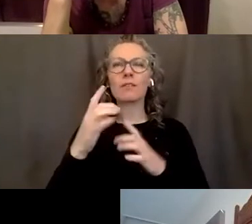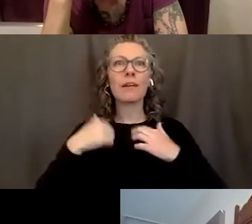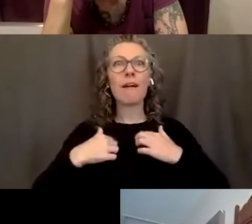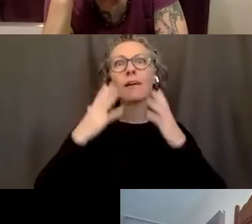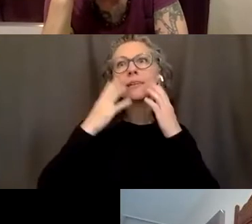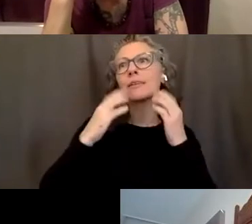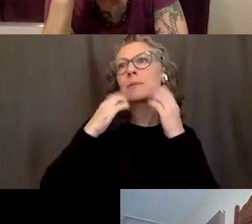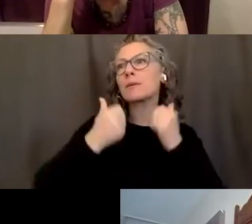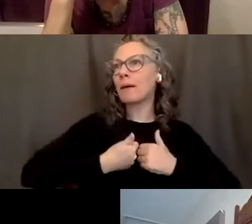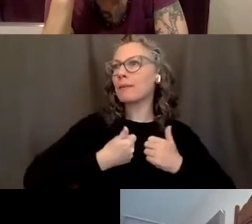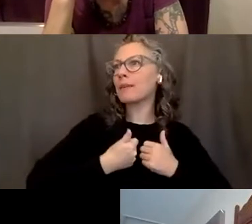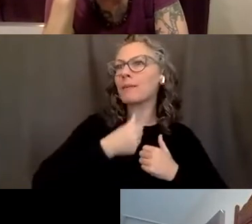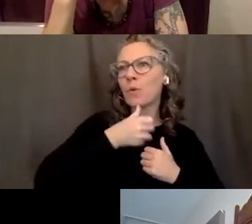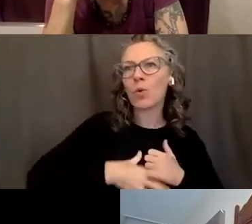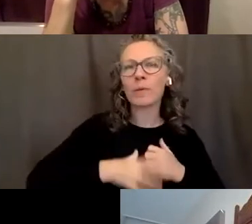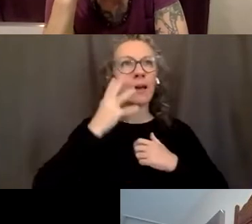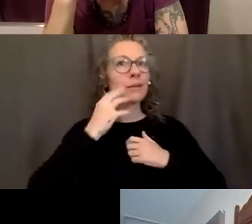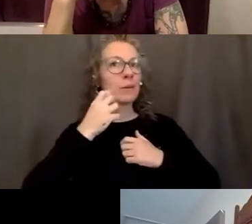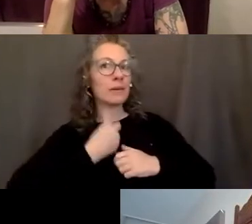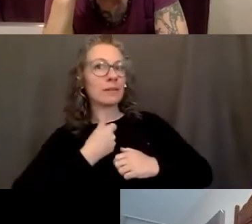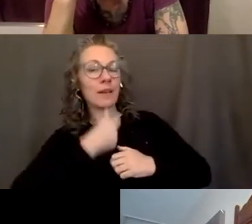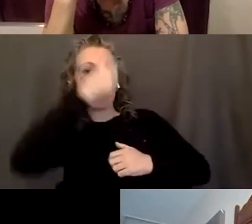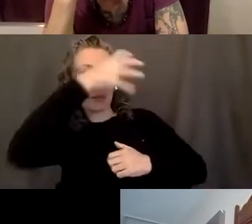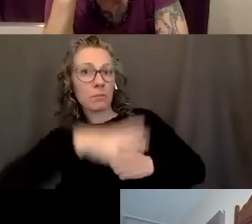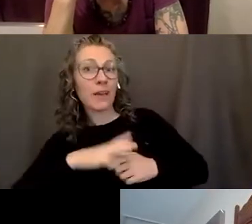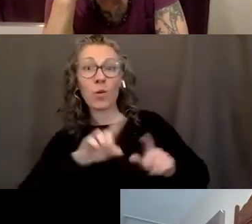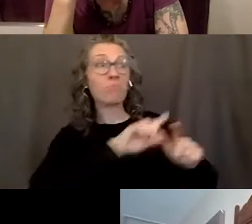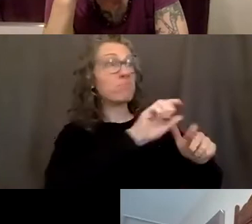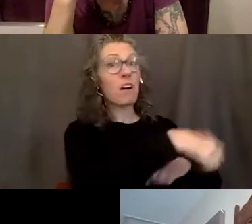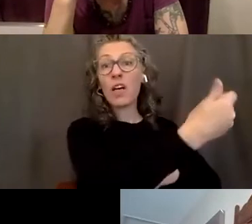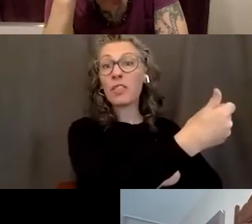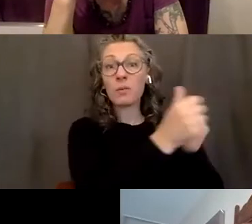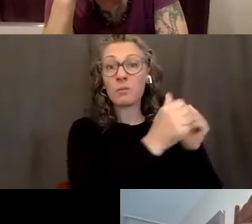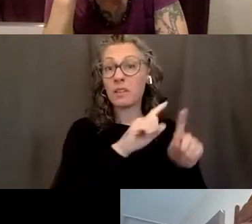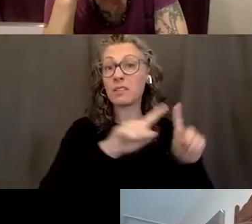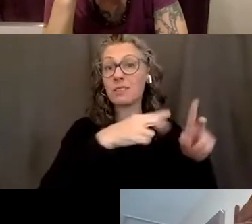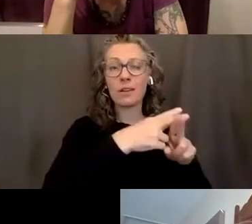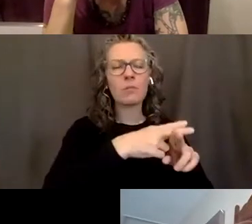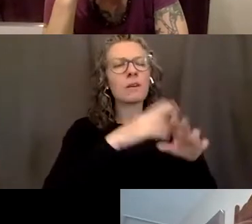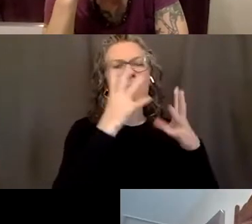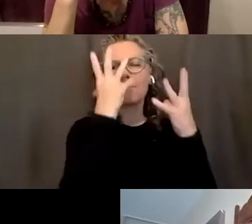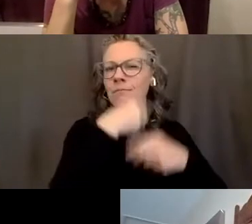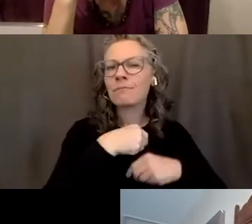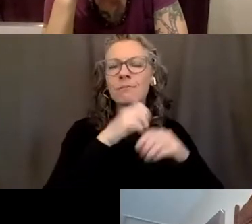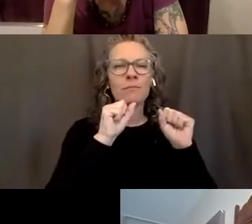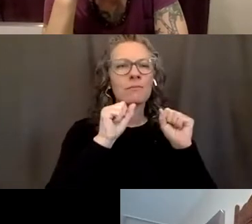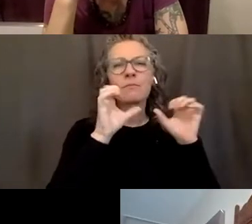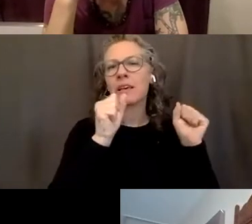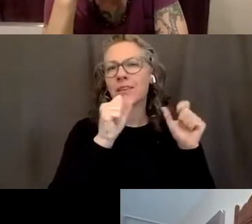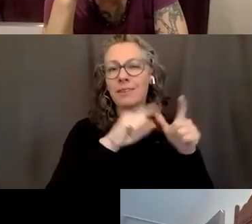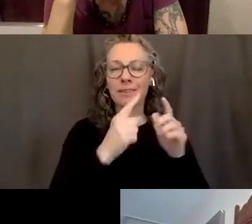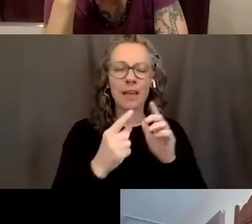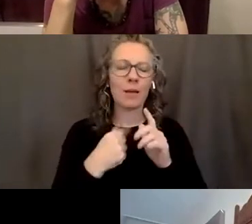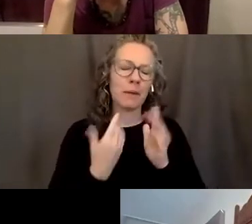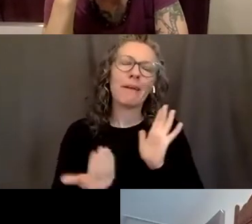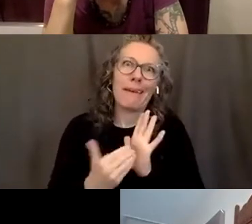or experience yourself as another gender with another name, that's wonderful. And so I think, and I'm going to repeat myself because I